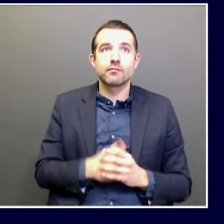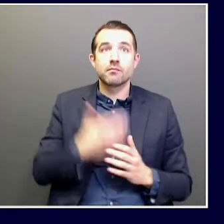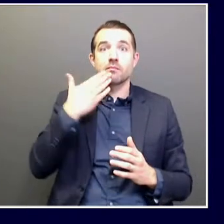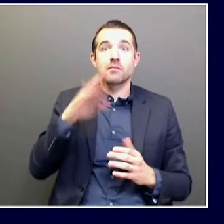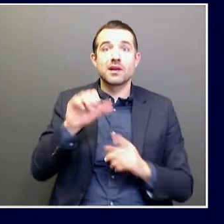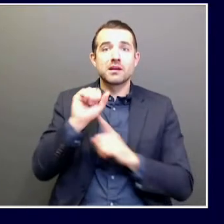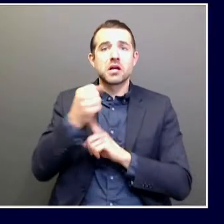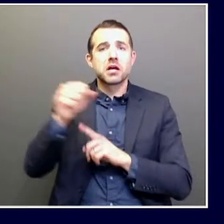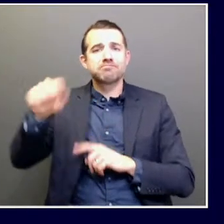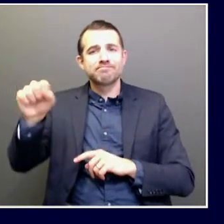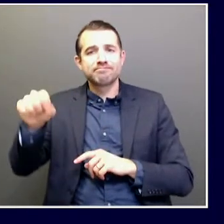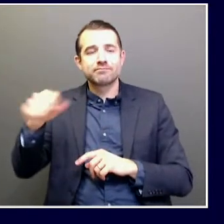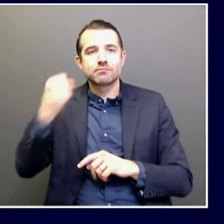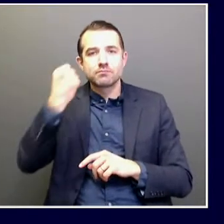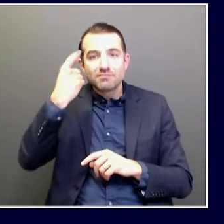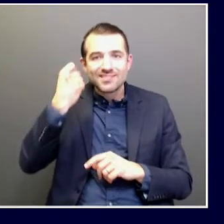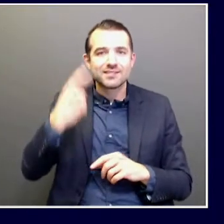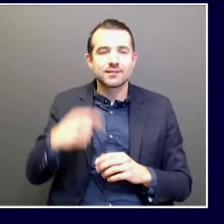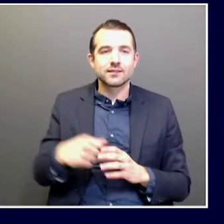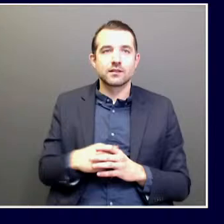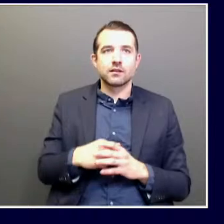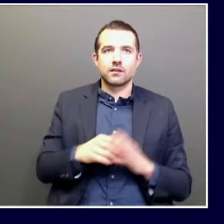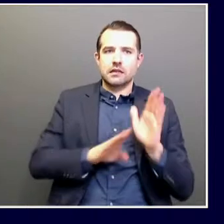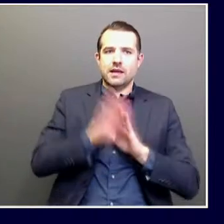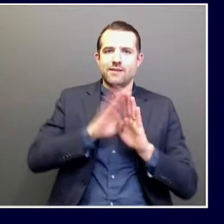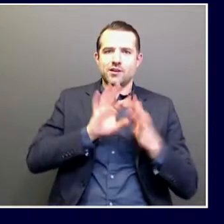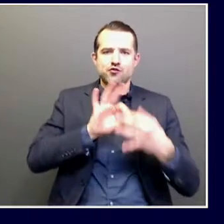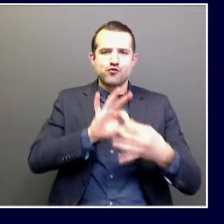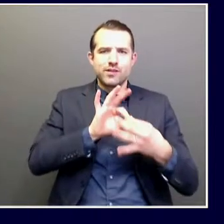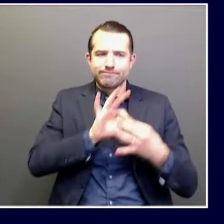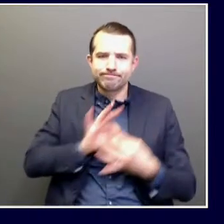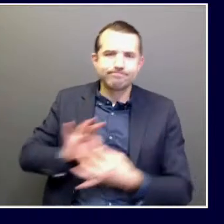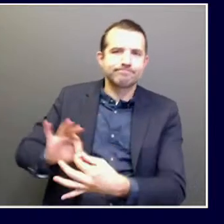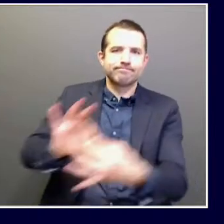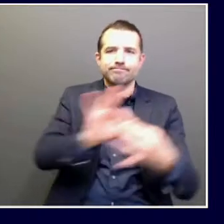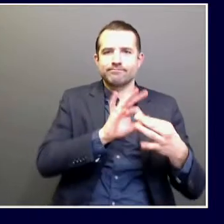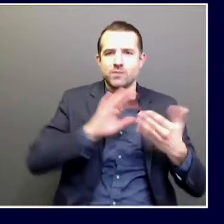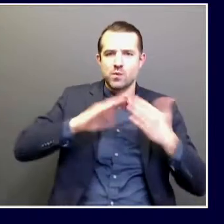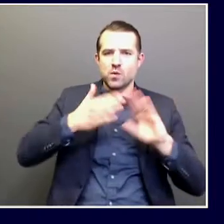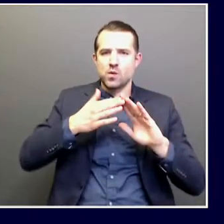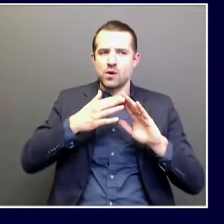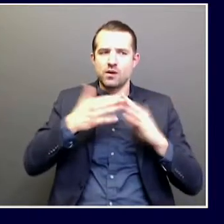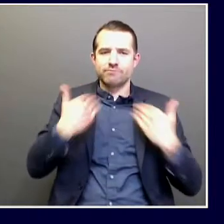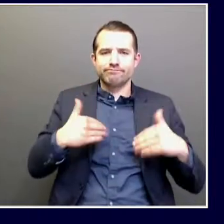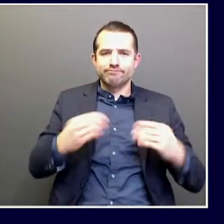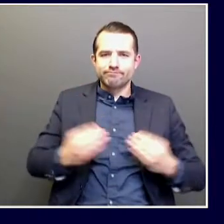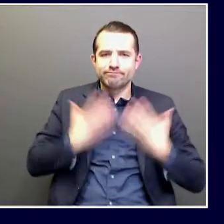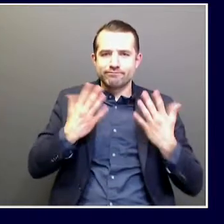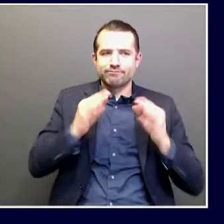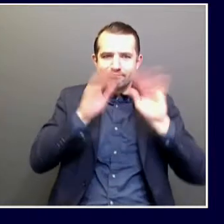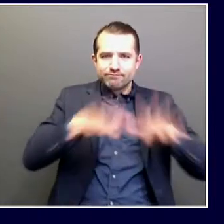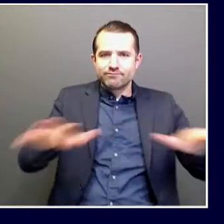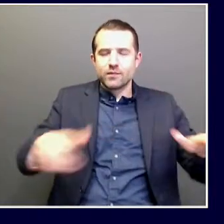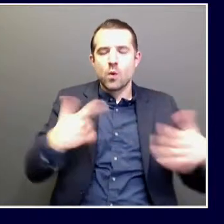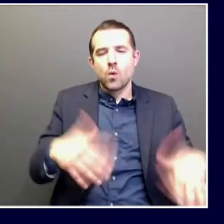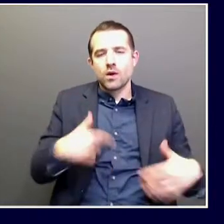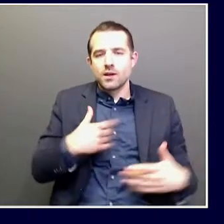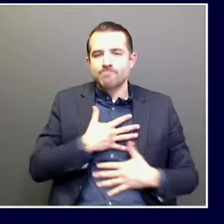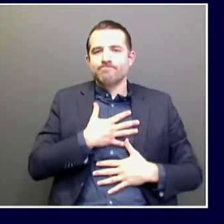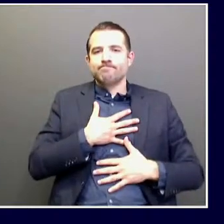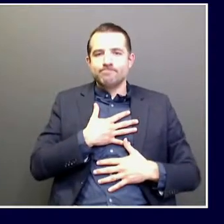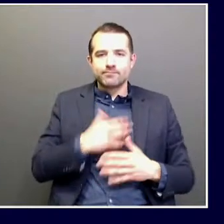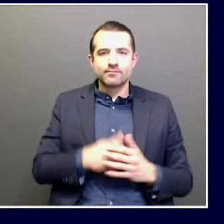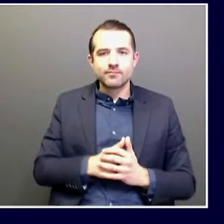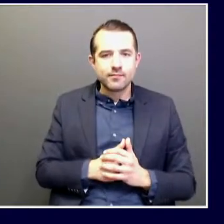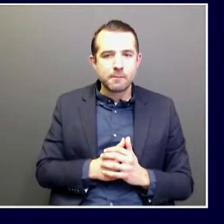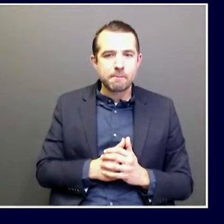foster cooperation and community spirit, even though times are bad. From an epidemiological perspective, this is something